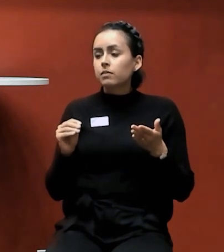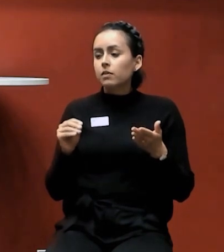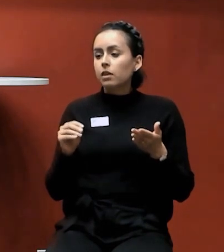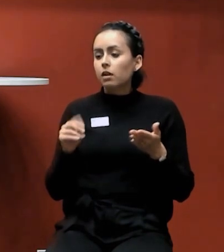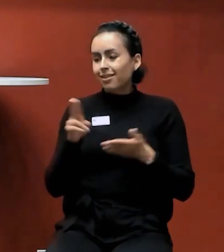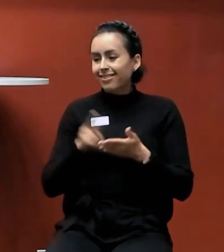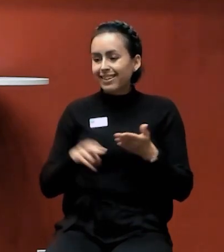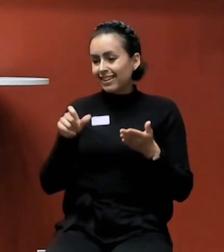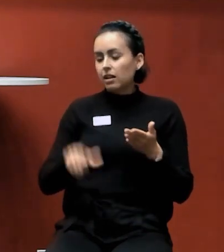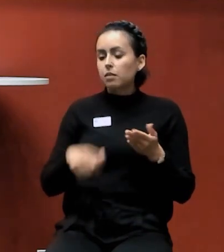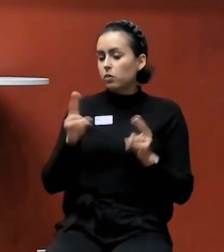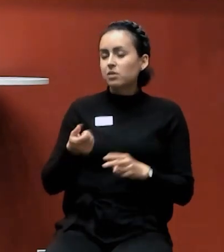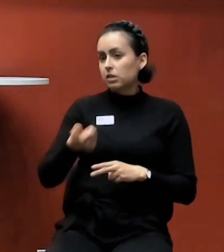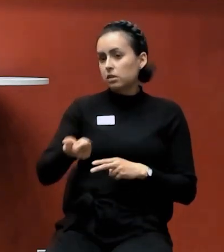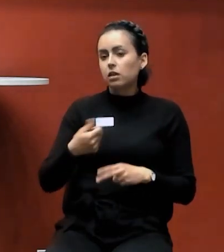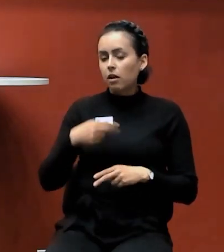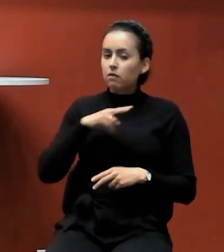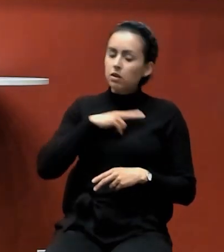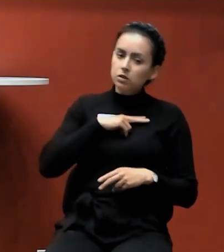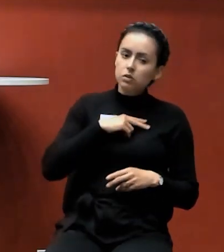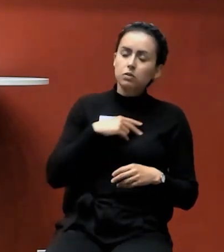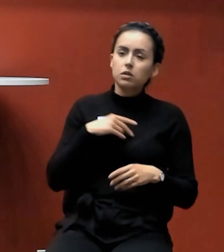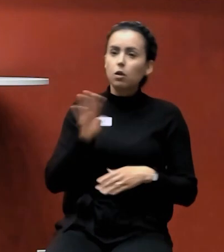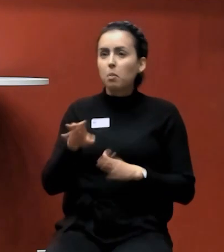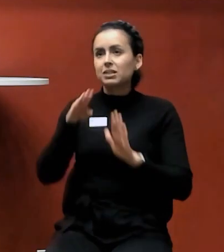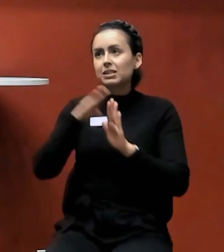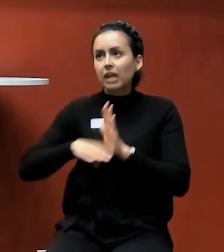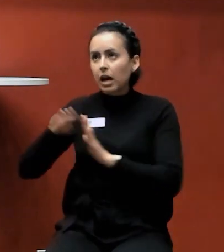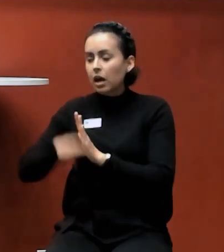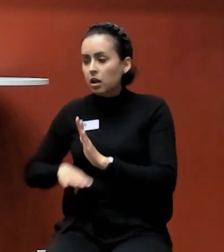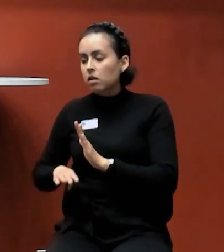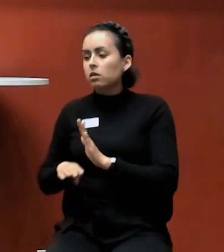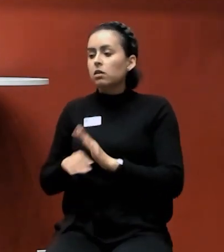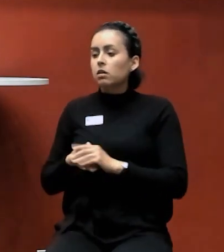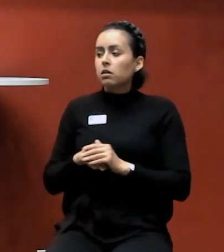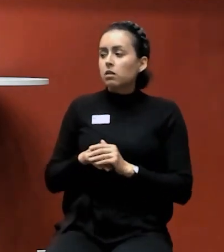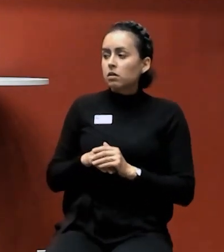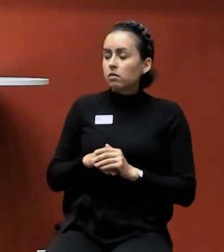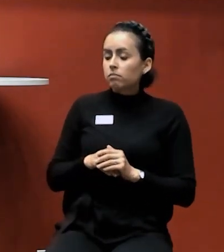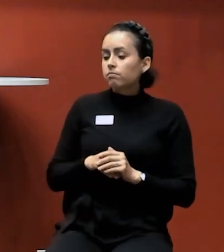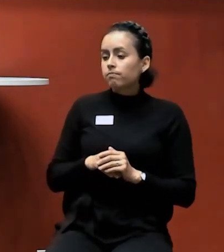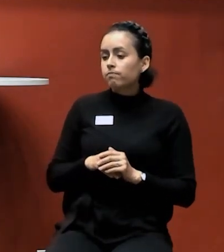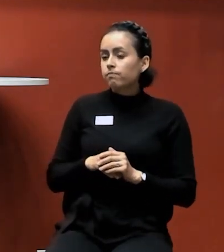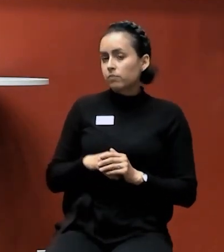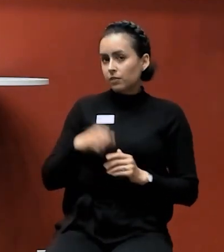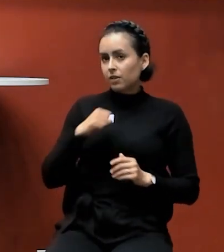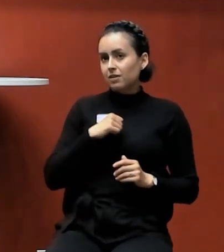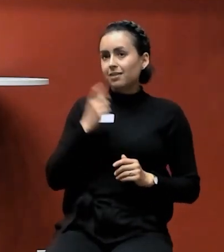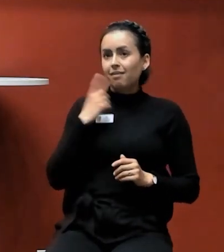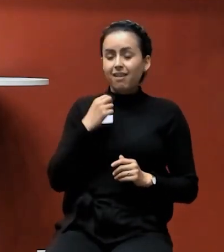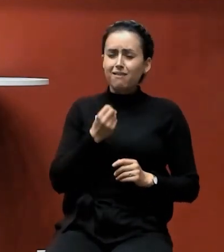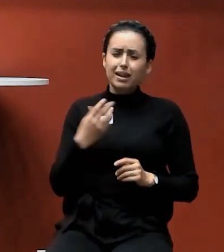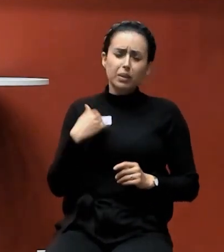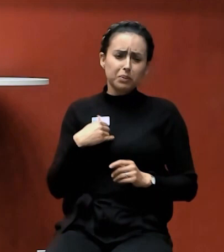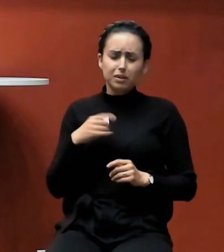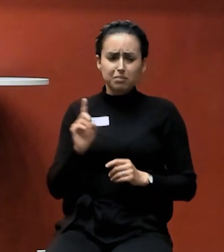responsibility. You know, it comes with its own rules, it comes with its own making. I also sometimes get the feeling like, what am I